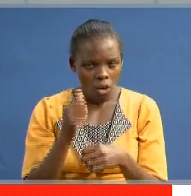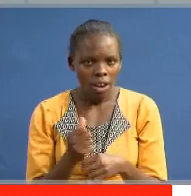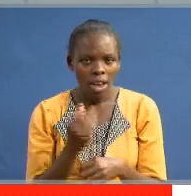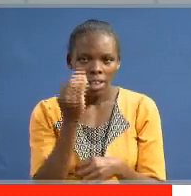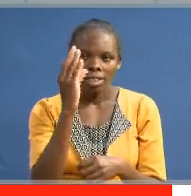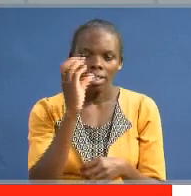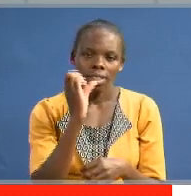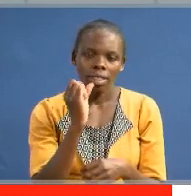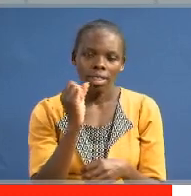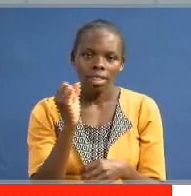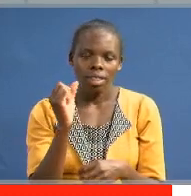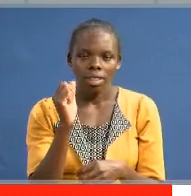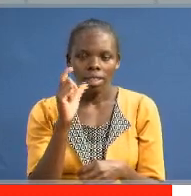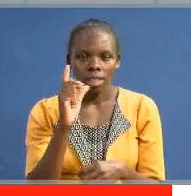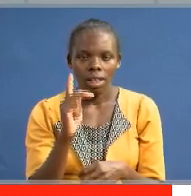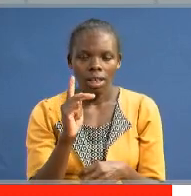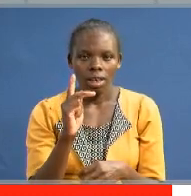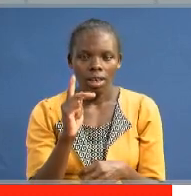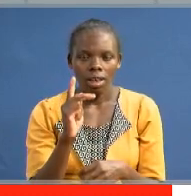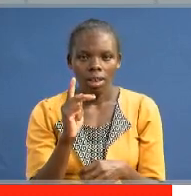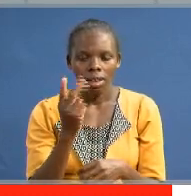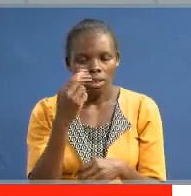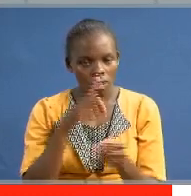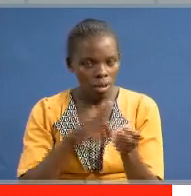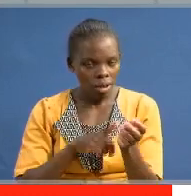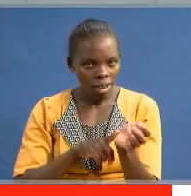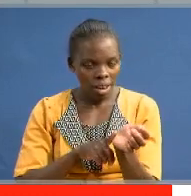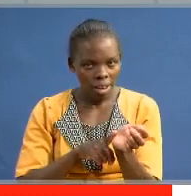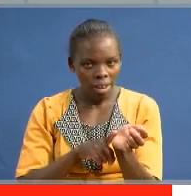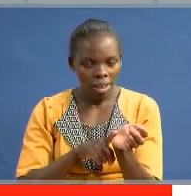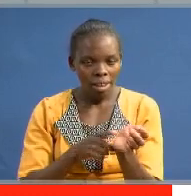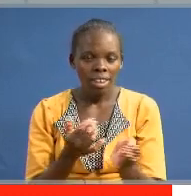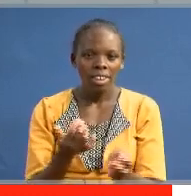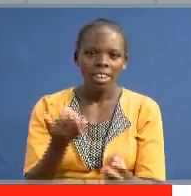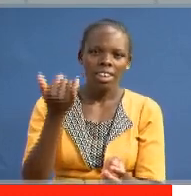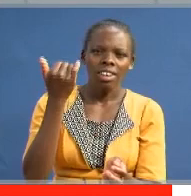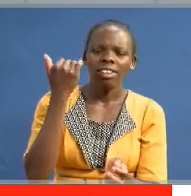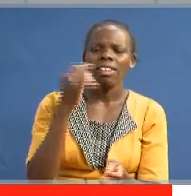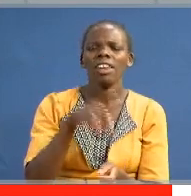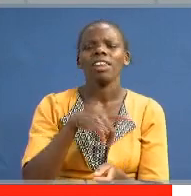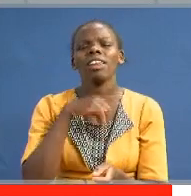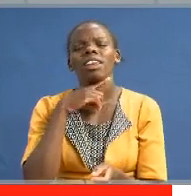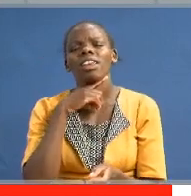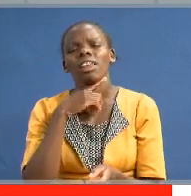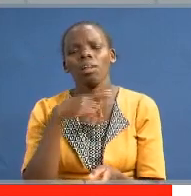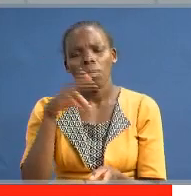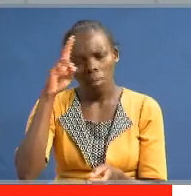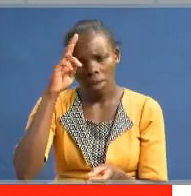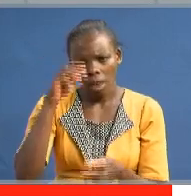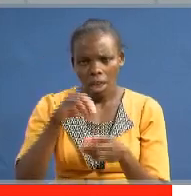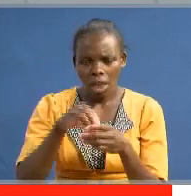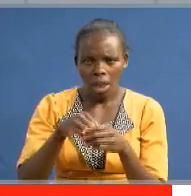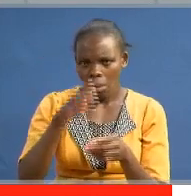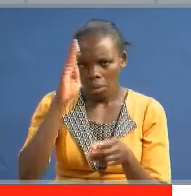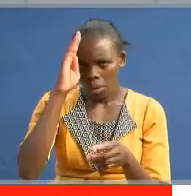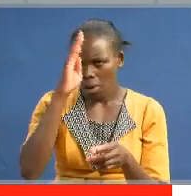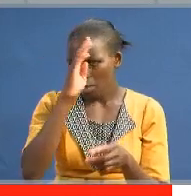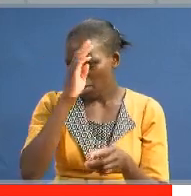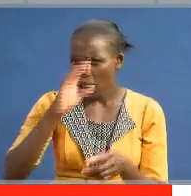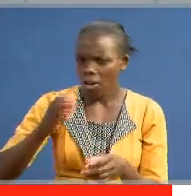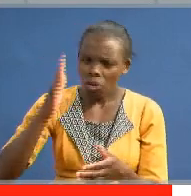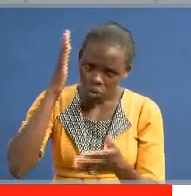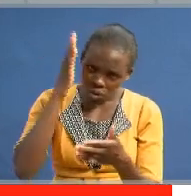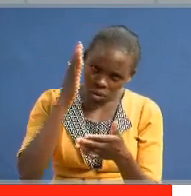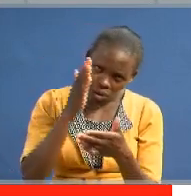Isaac Nangongu, suspected to be a drug dealer, was yesterday killed by police officers in Bungoma County. Confirming